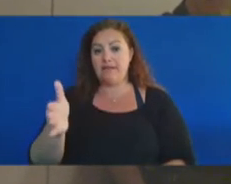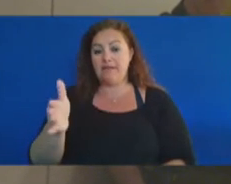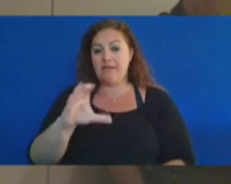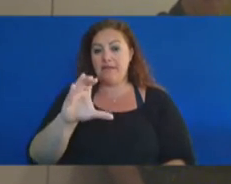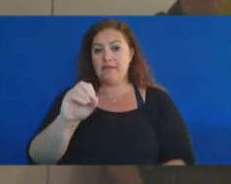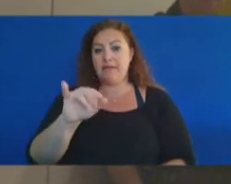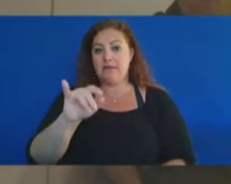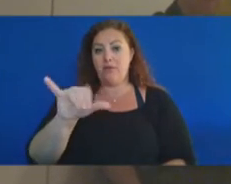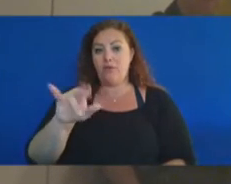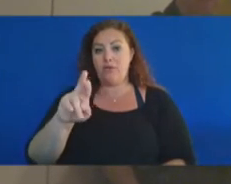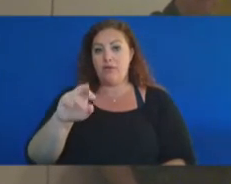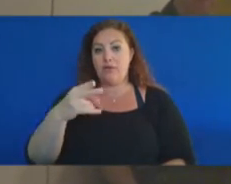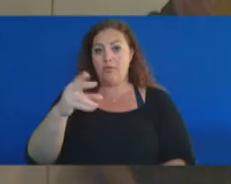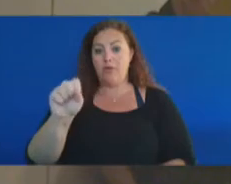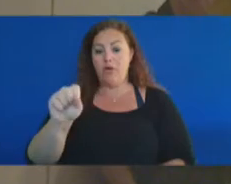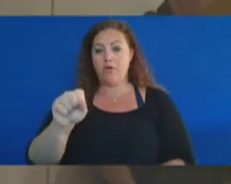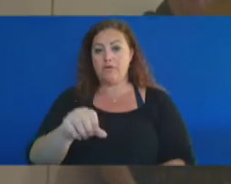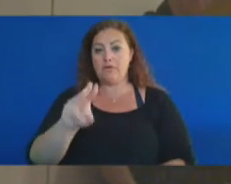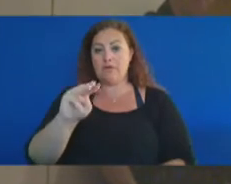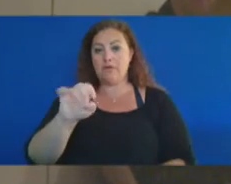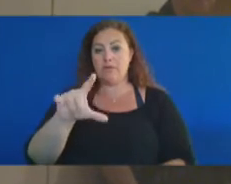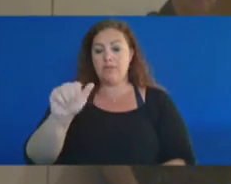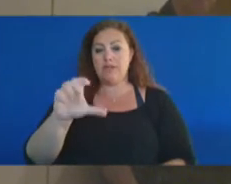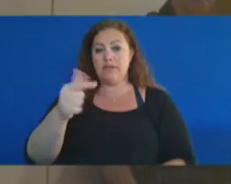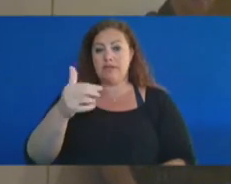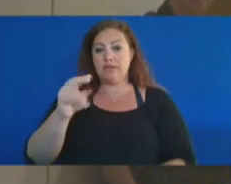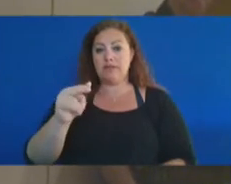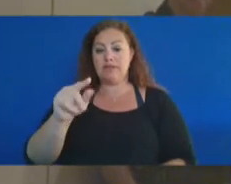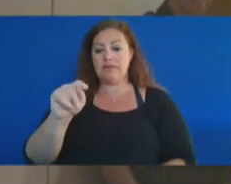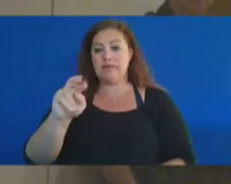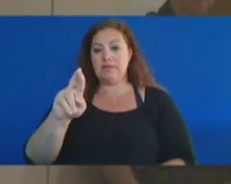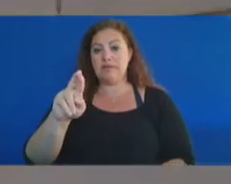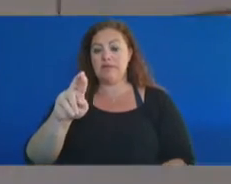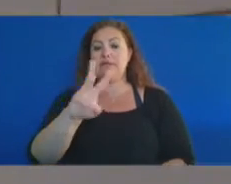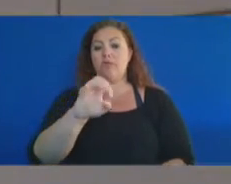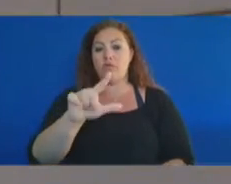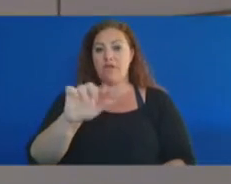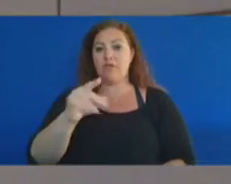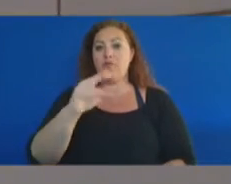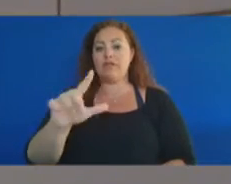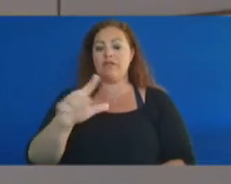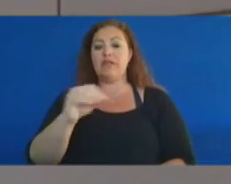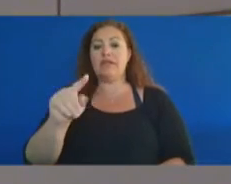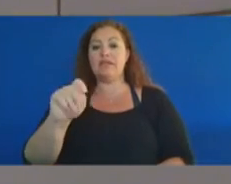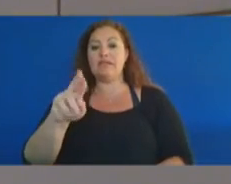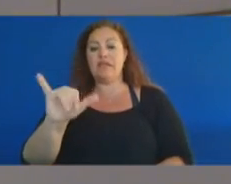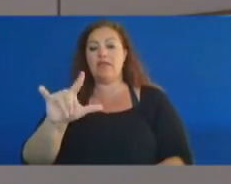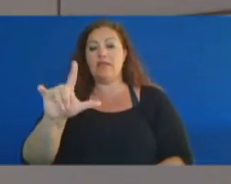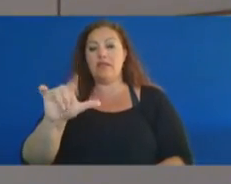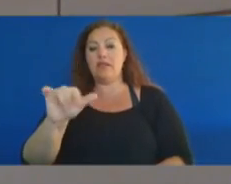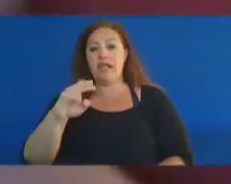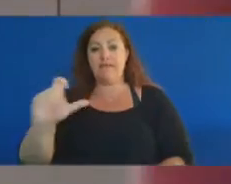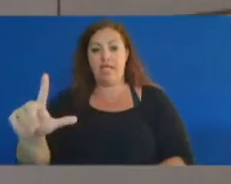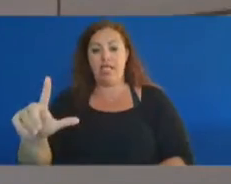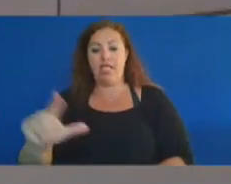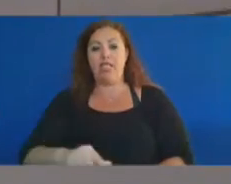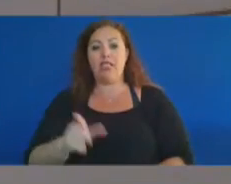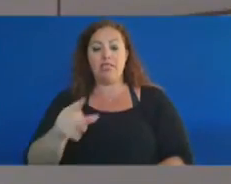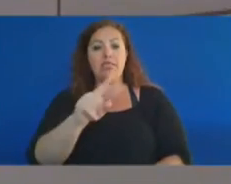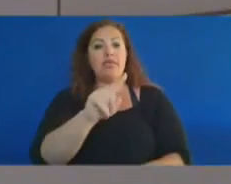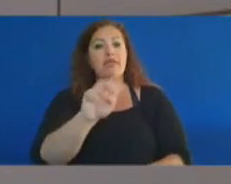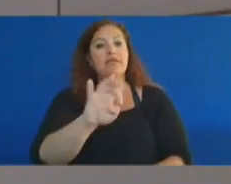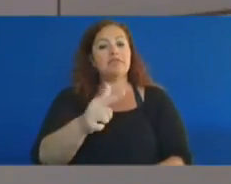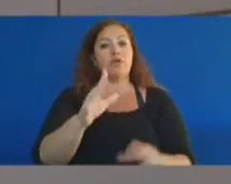rhods Melissa Gaston and Terry Lance will Russell and Terry LEL the zoning committee will meet